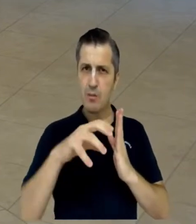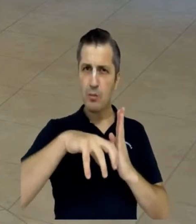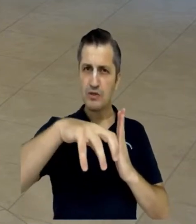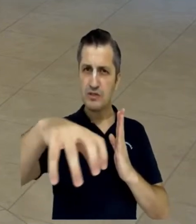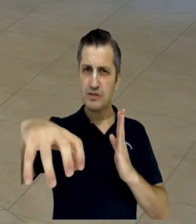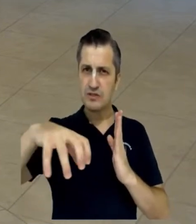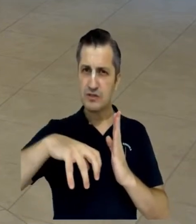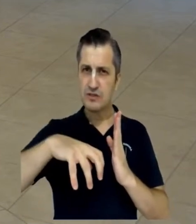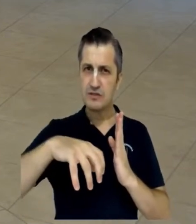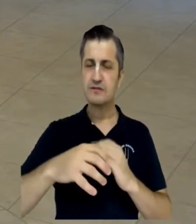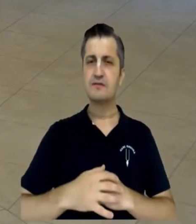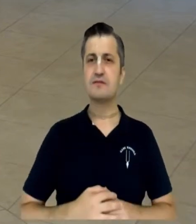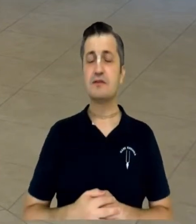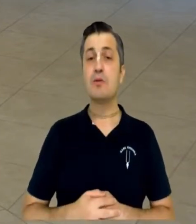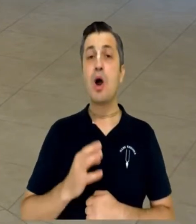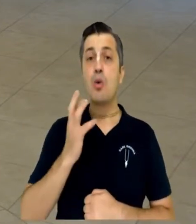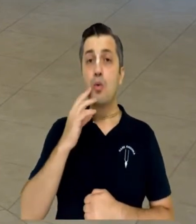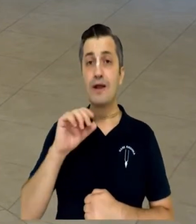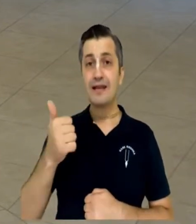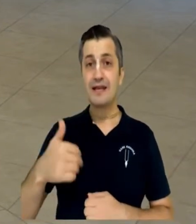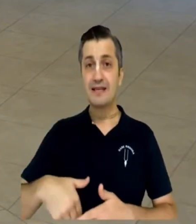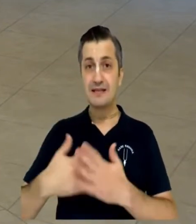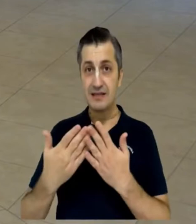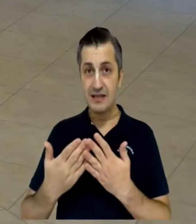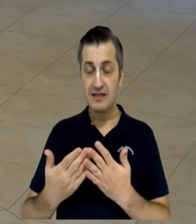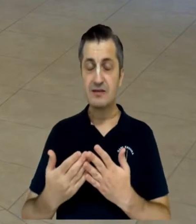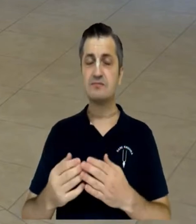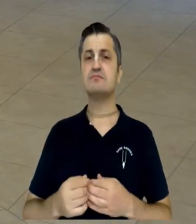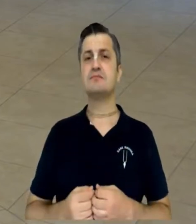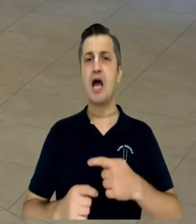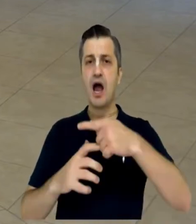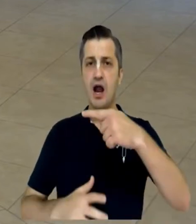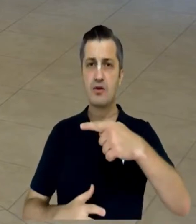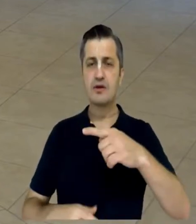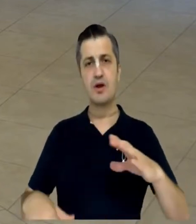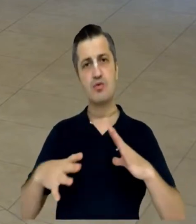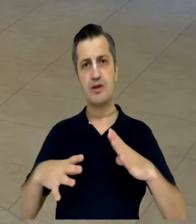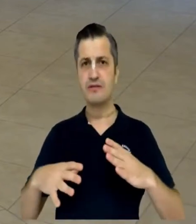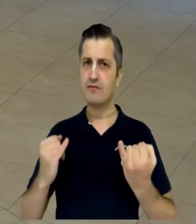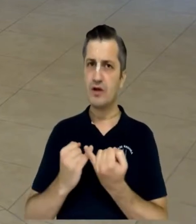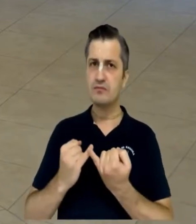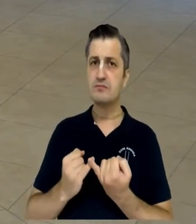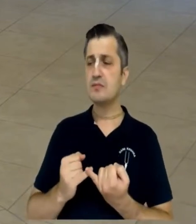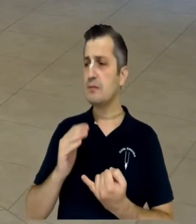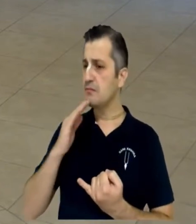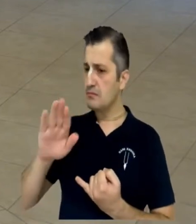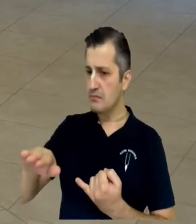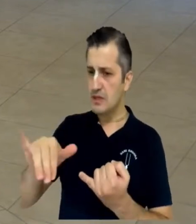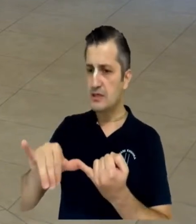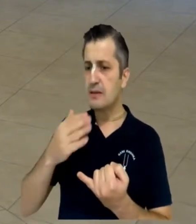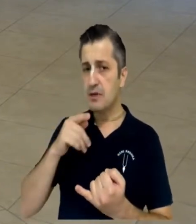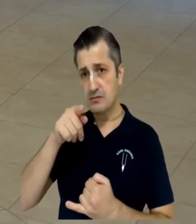actually happened, he asked Krishna to drive between those two armies, right? And then standing there and seeing